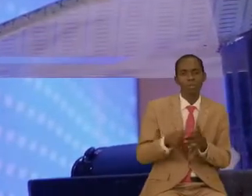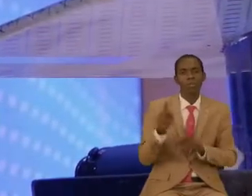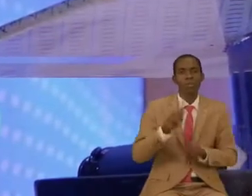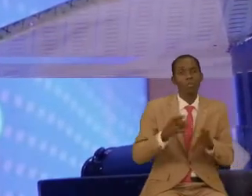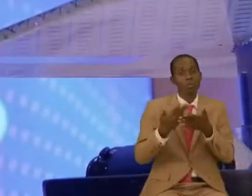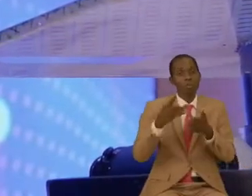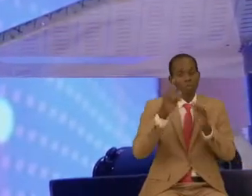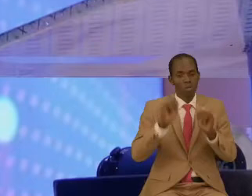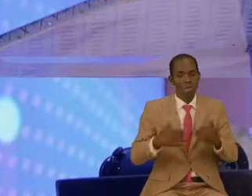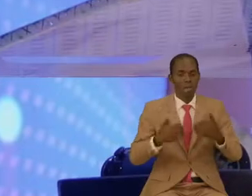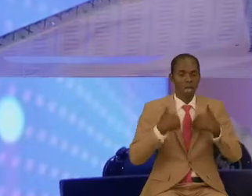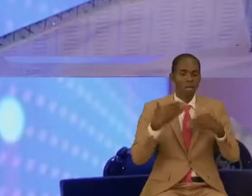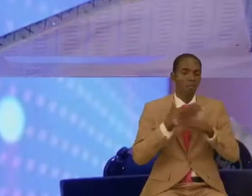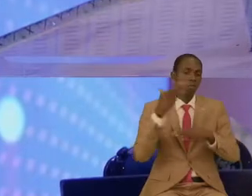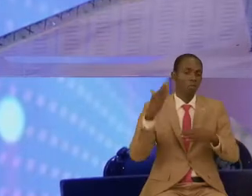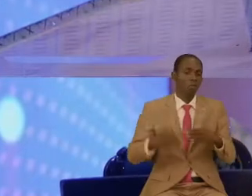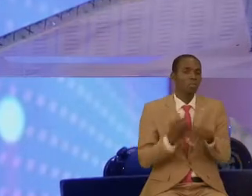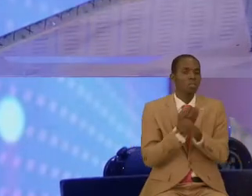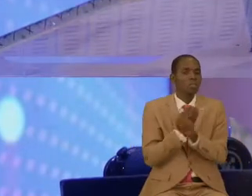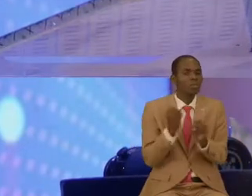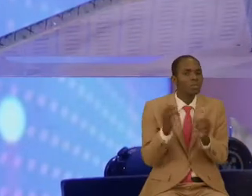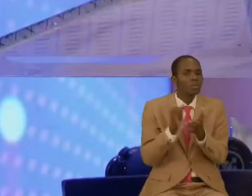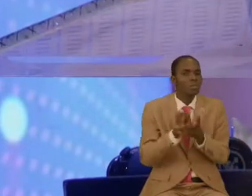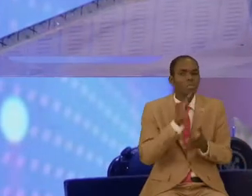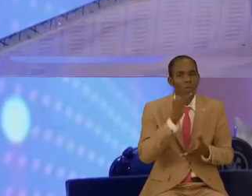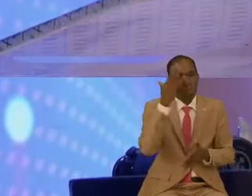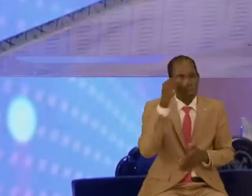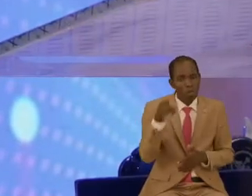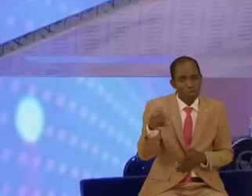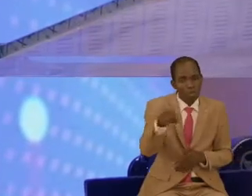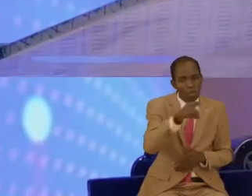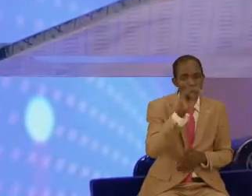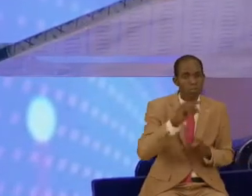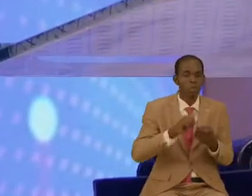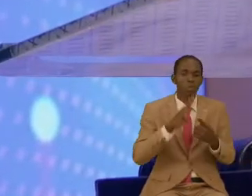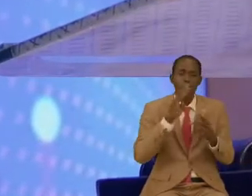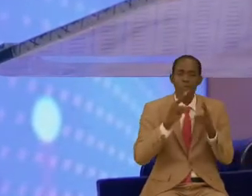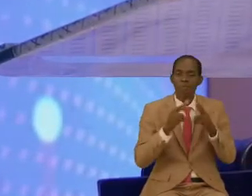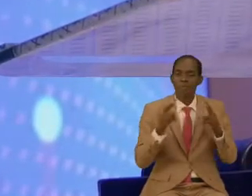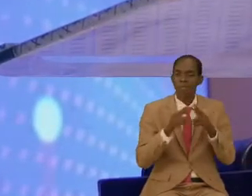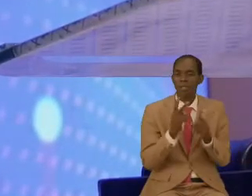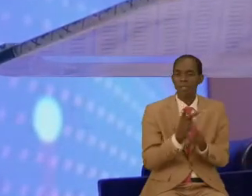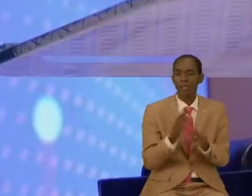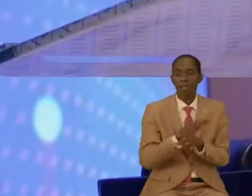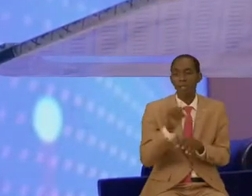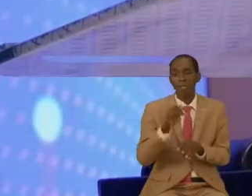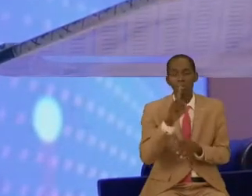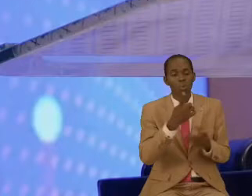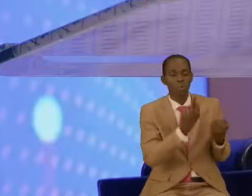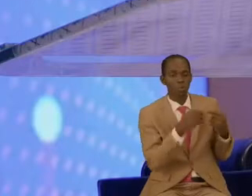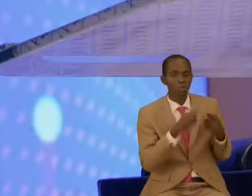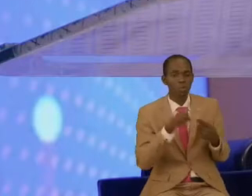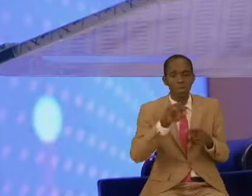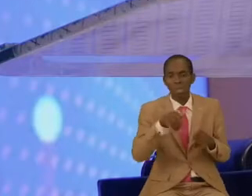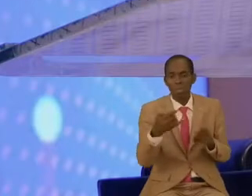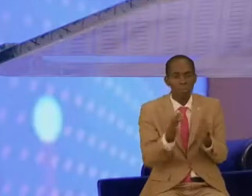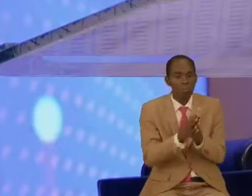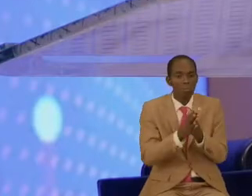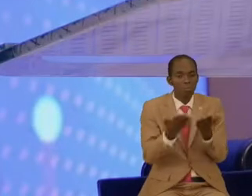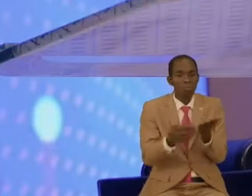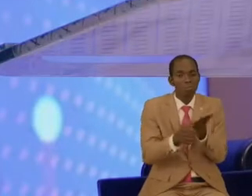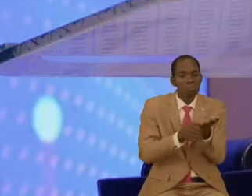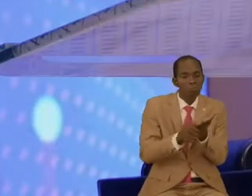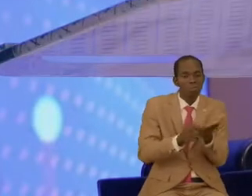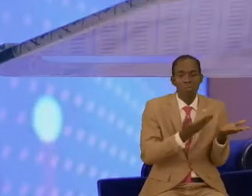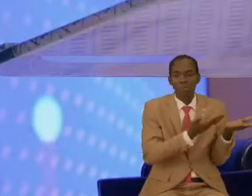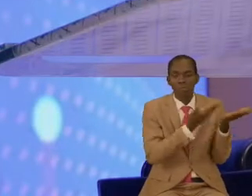salvation can be complete. That's why you need to be very careful. Anybody coming to you, any literature getting to you, any